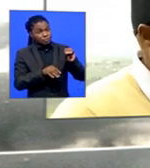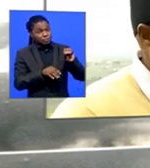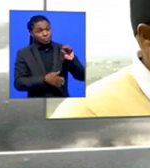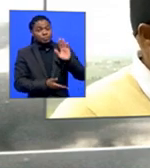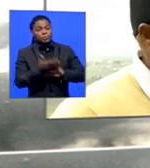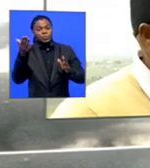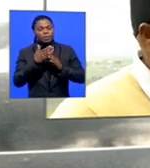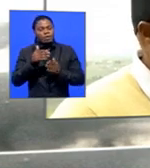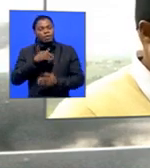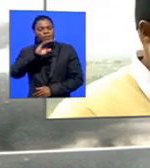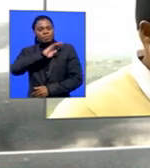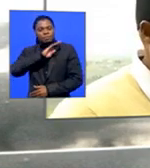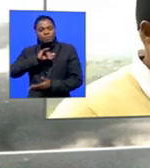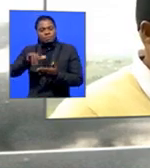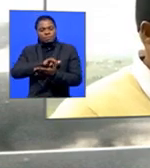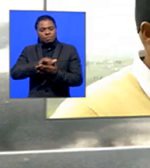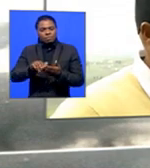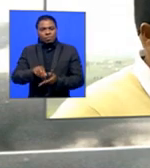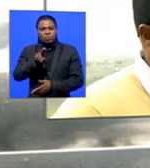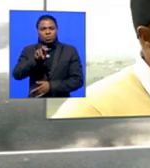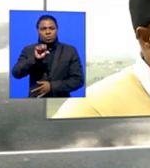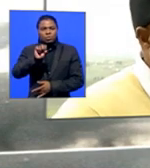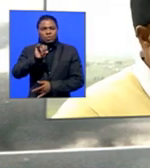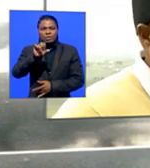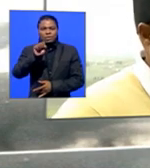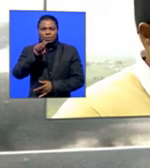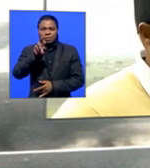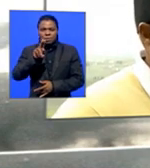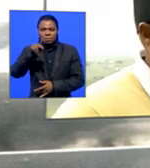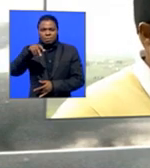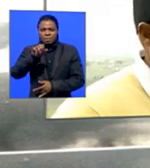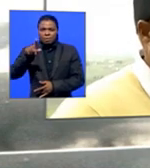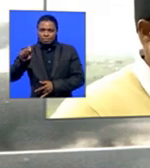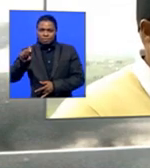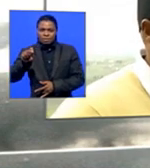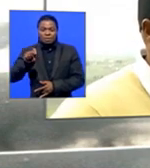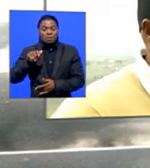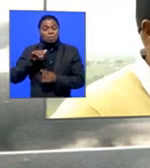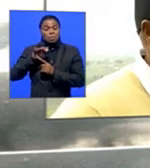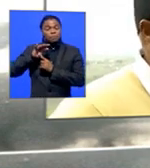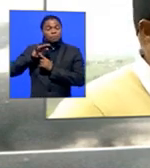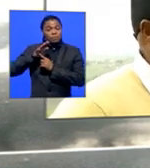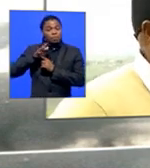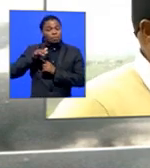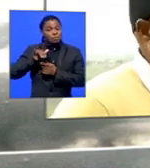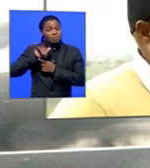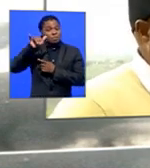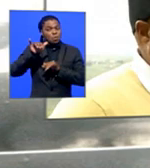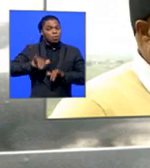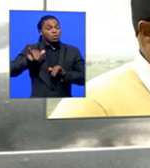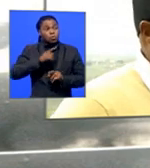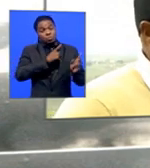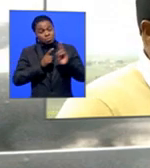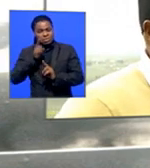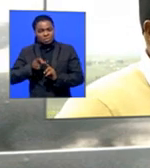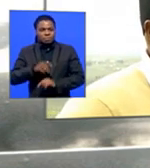Air Force Base, Esterplaat. The plane is waiting for you." And that's what happened. An